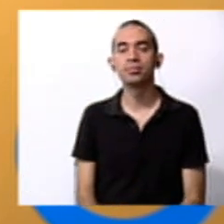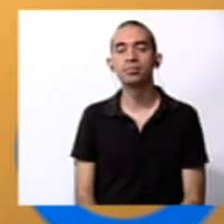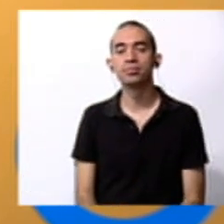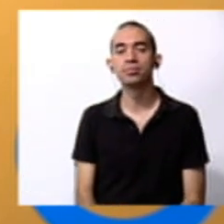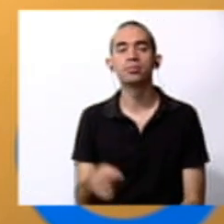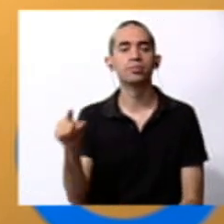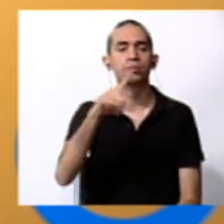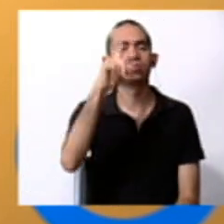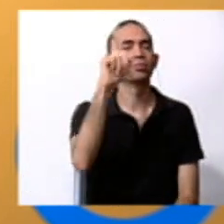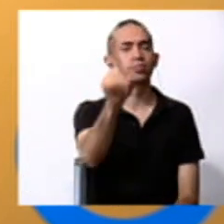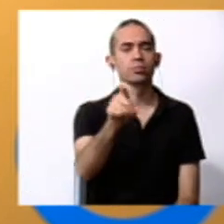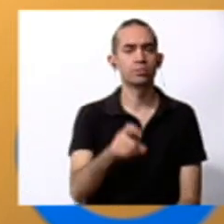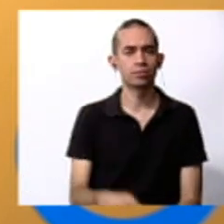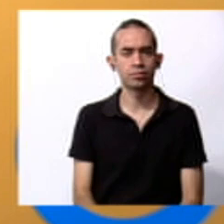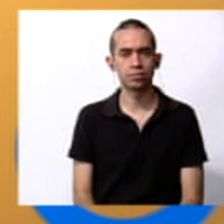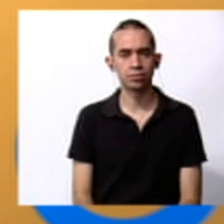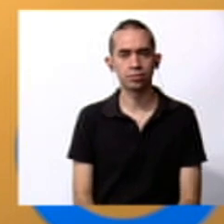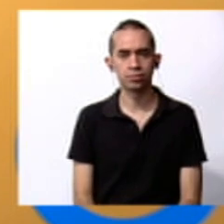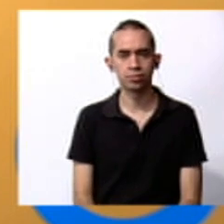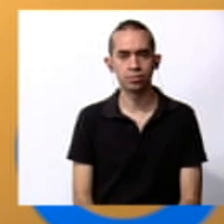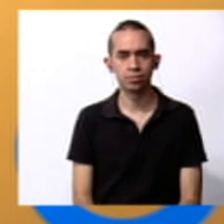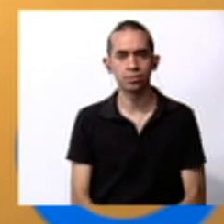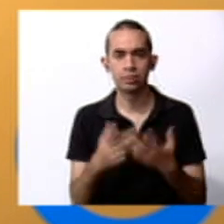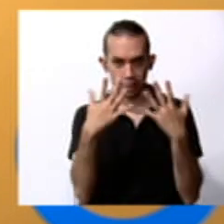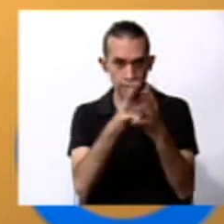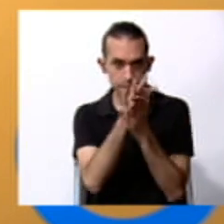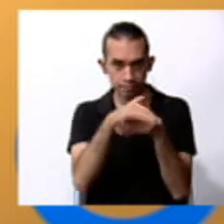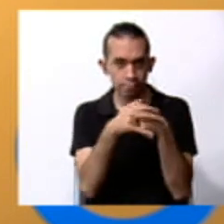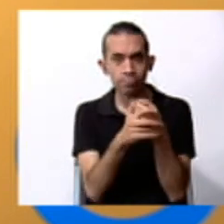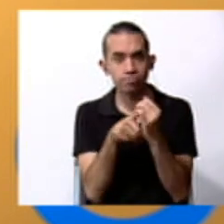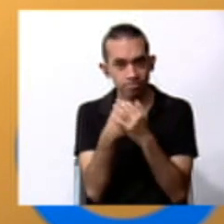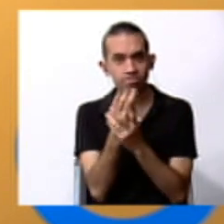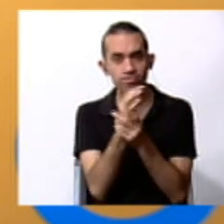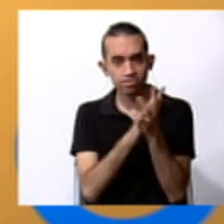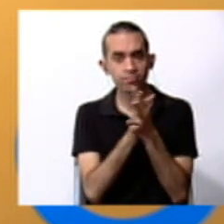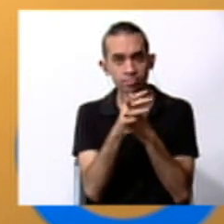have a question for you. Did you wash your hands already?